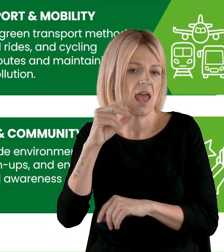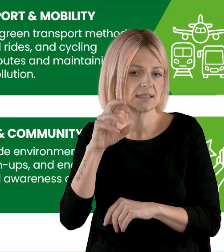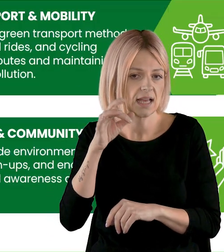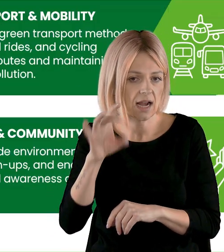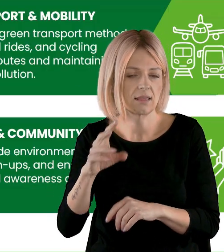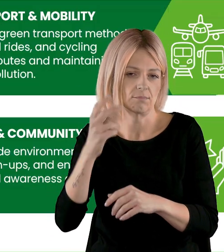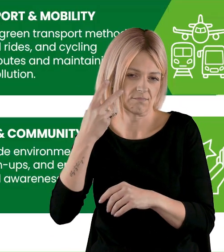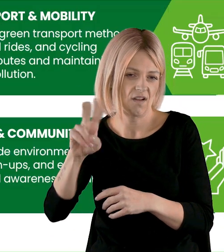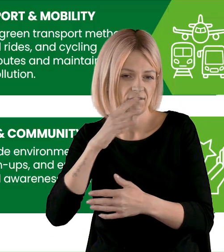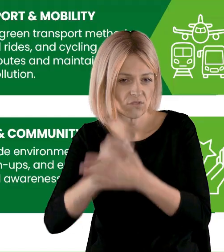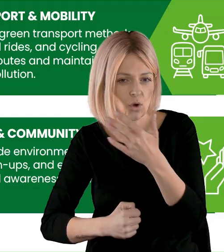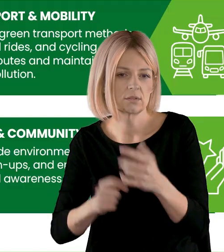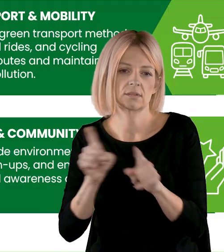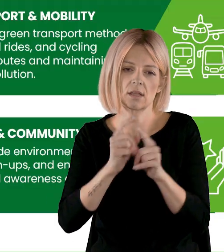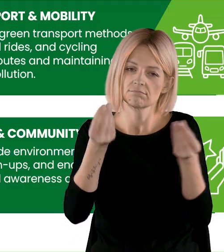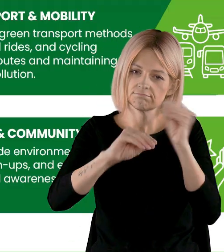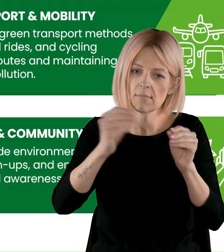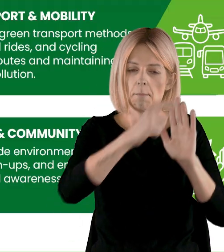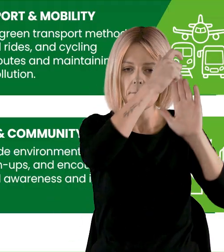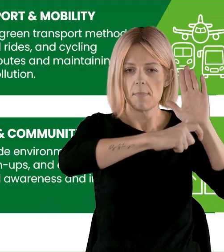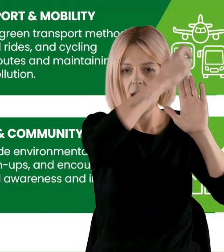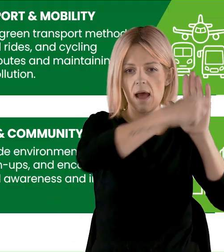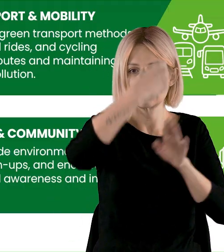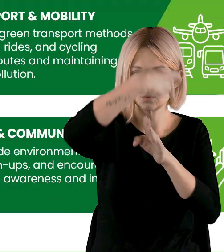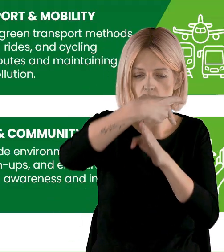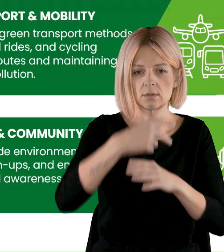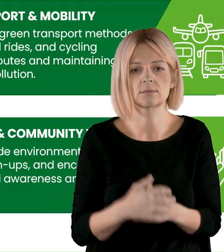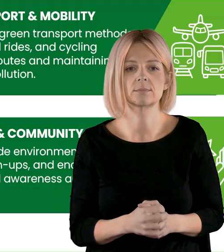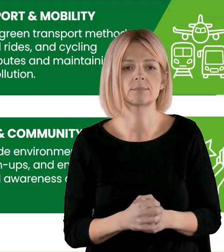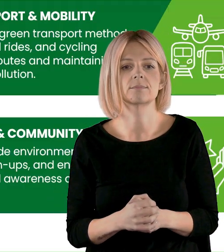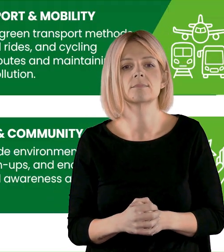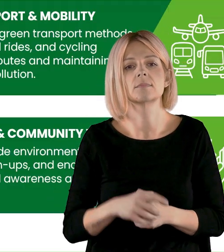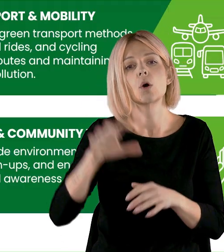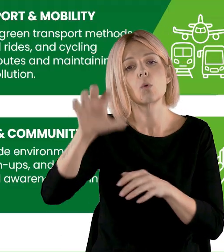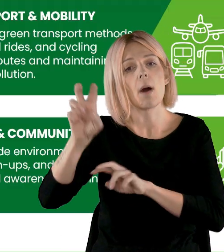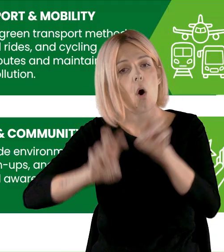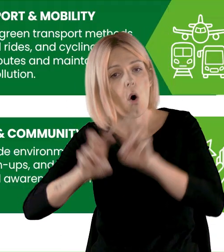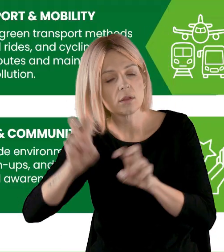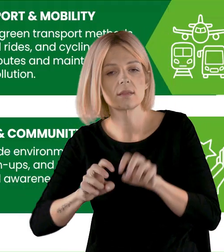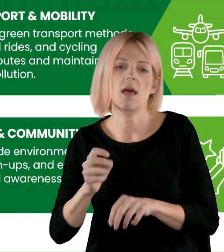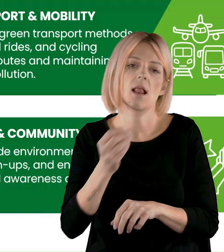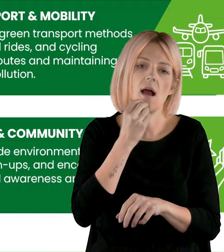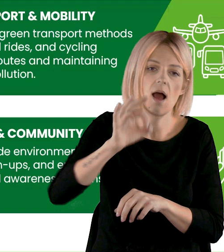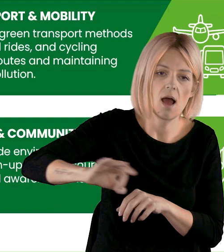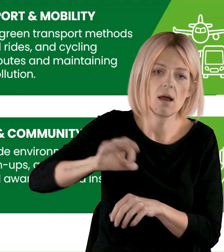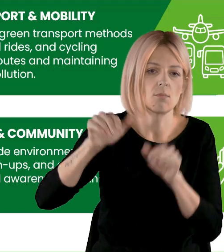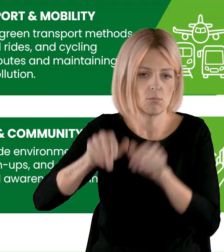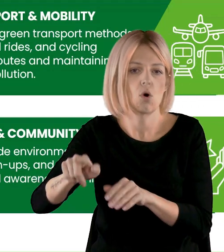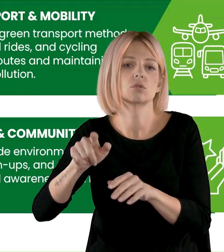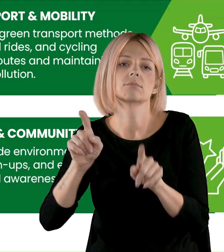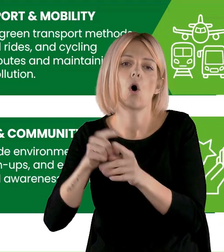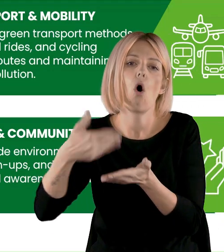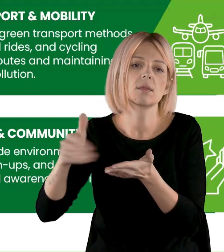use in order to protect the environment. Here, the construction and building, builders engineer can